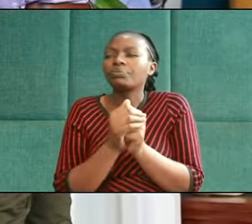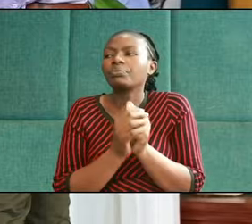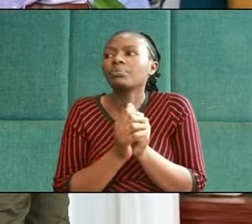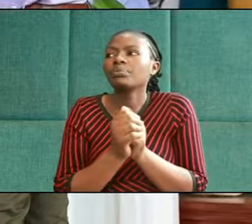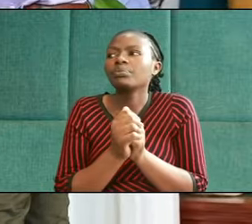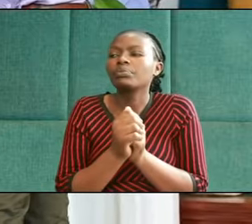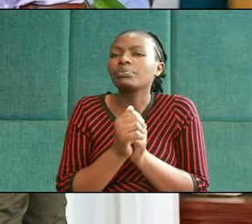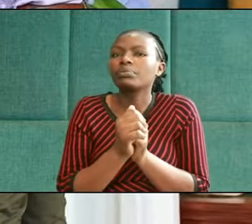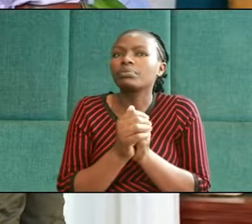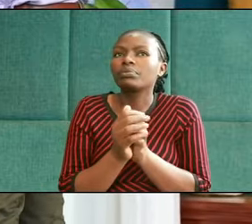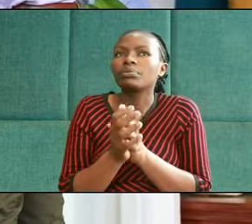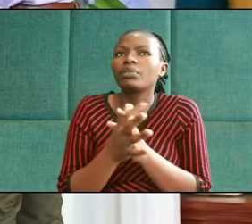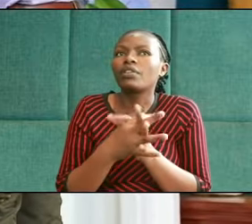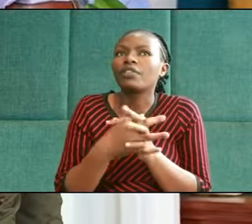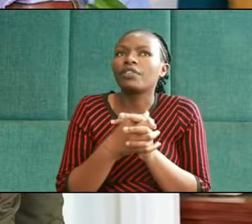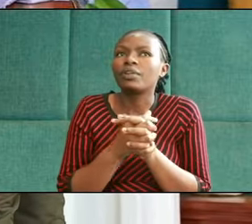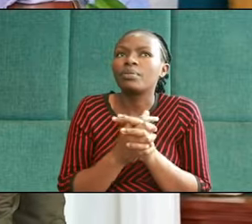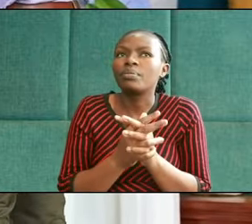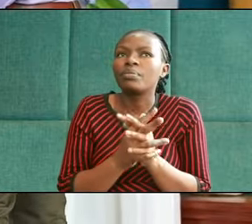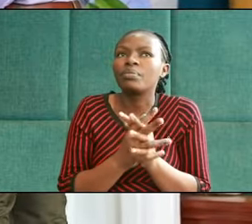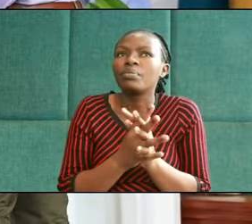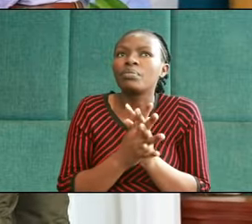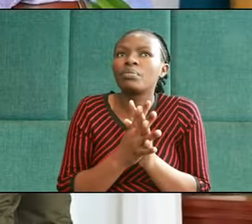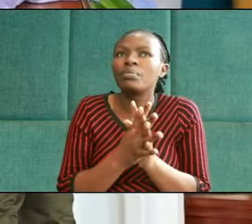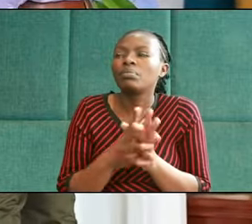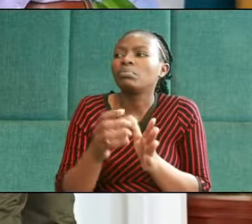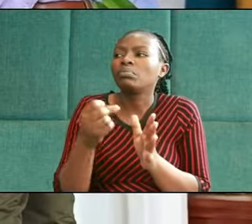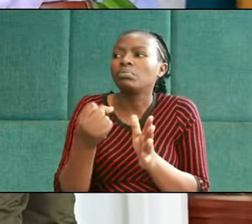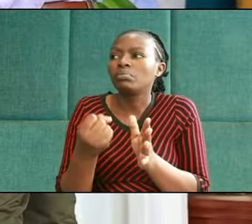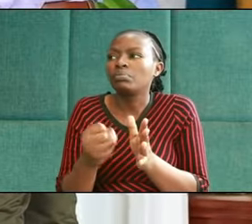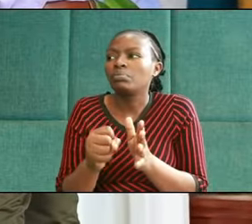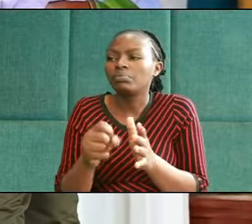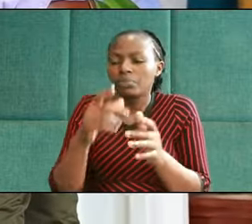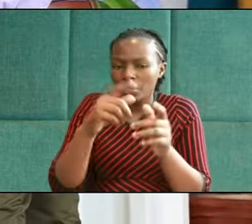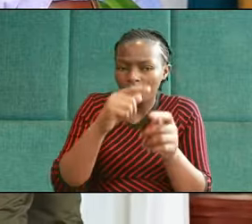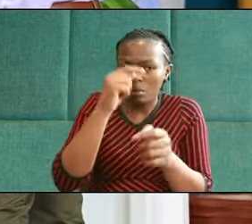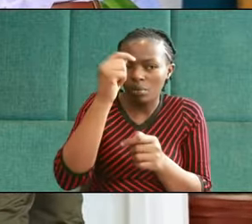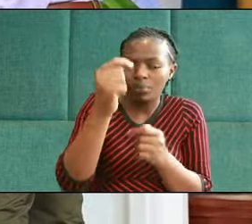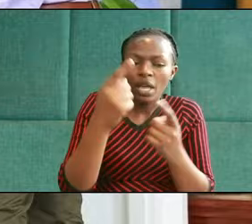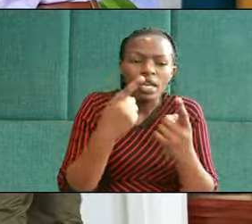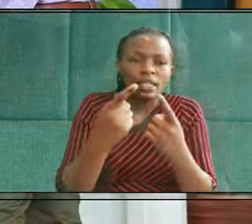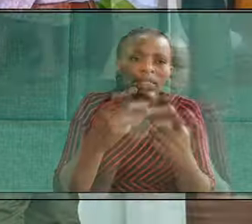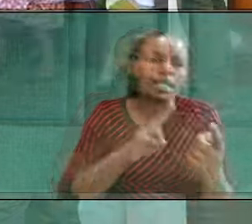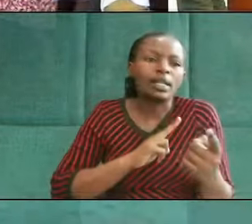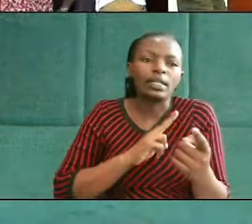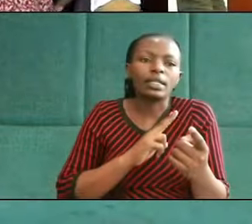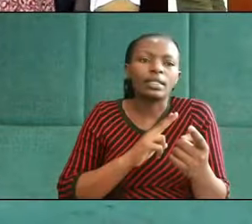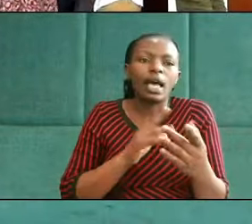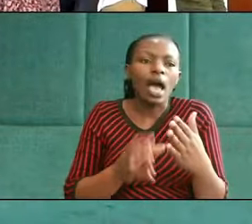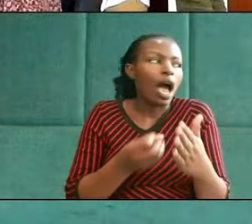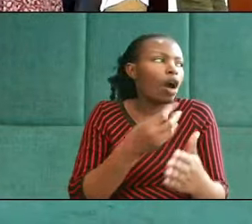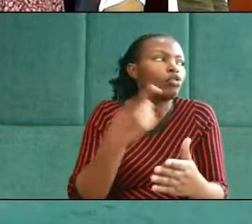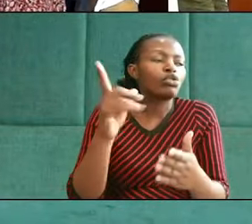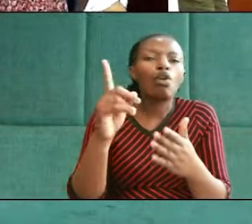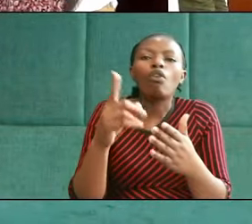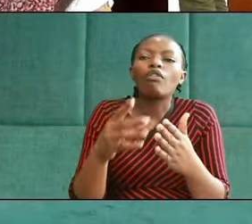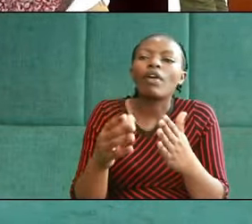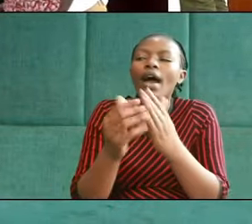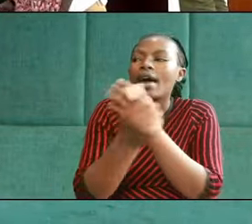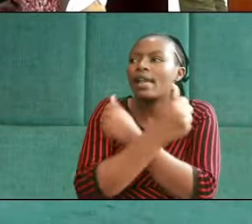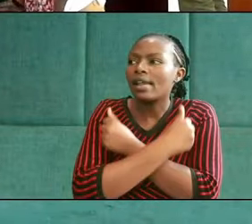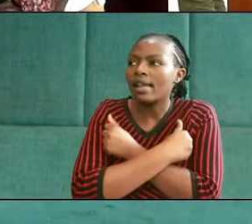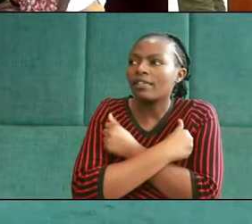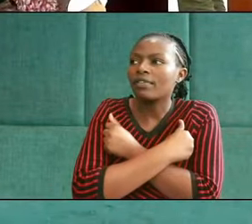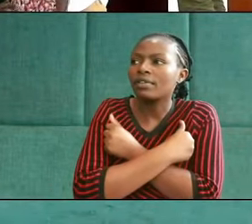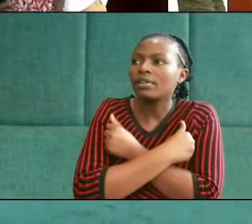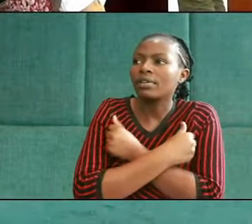you do not have the love in the family. So obedience stems out of love. Okay, so will